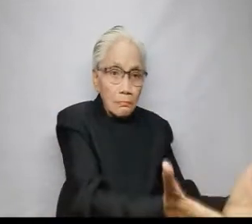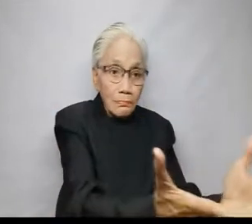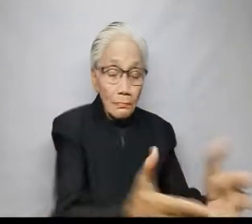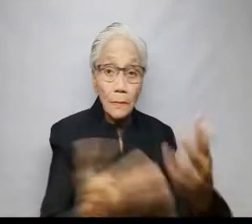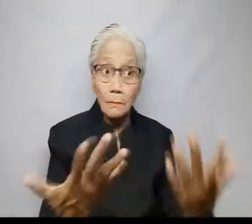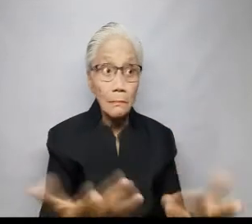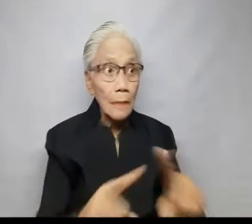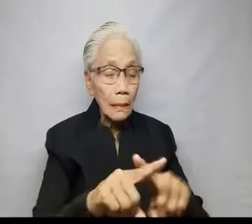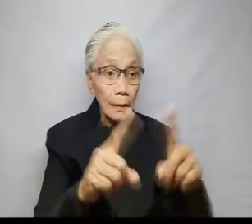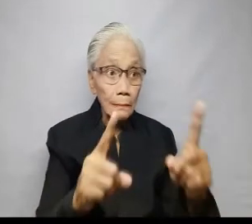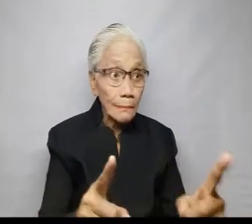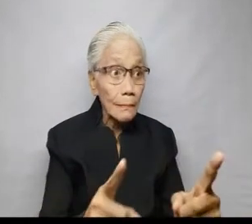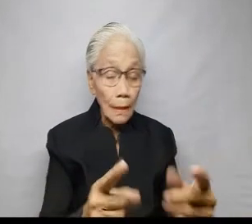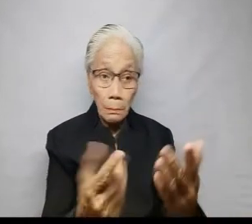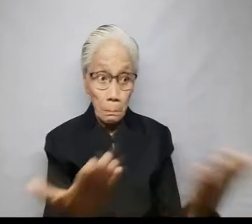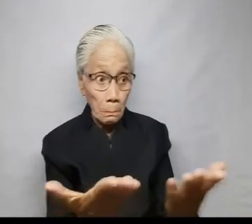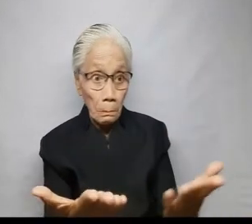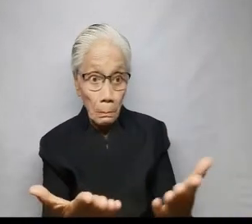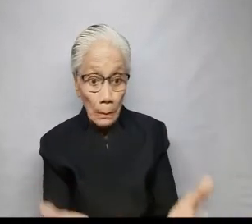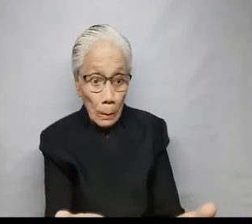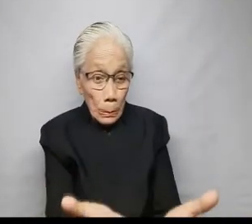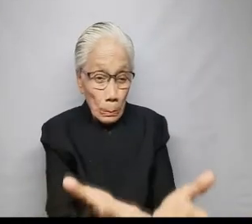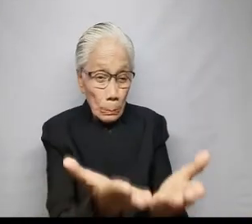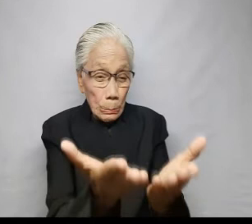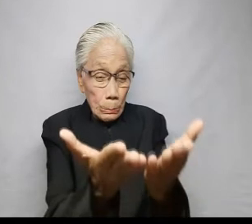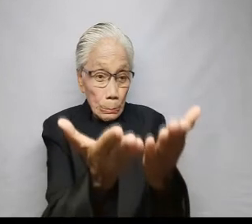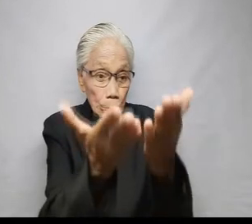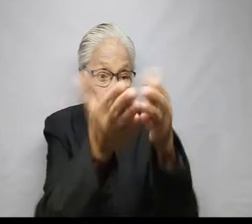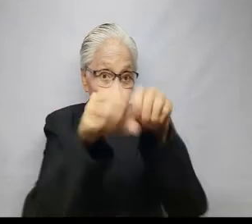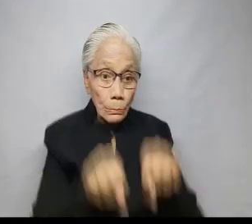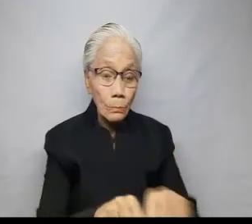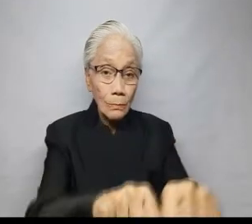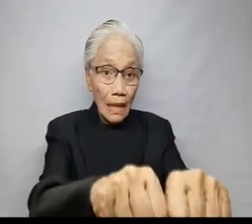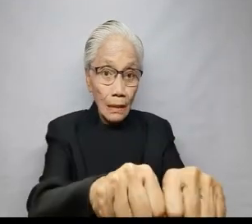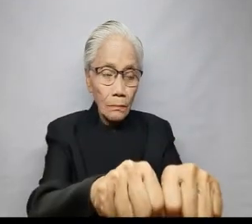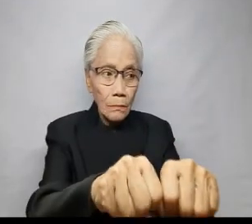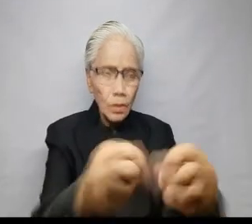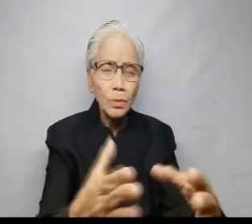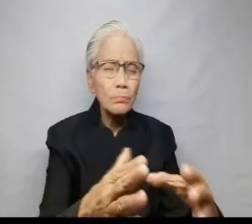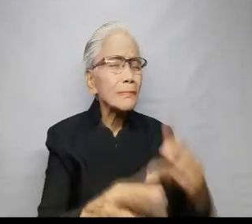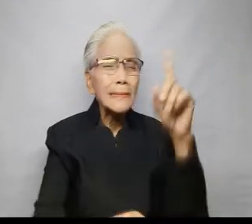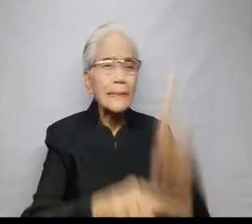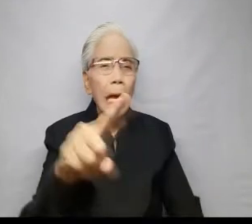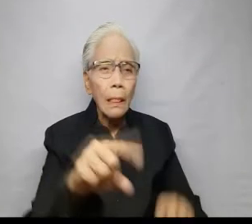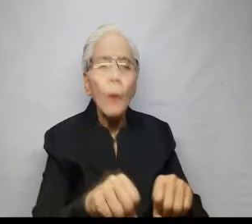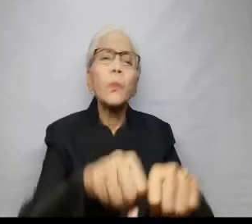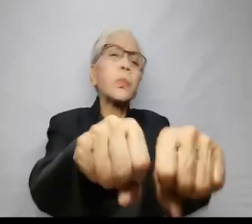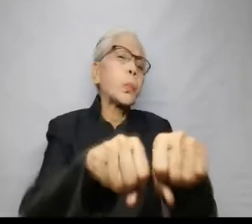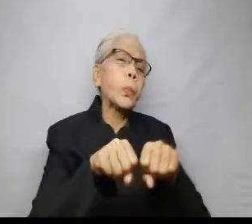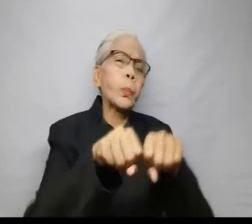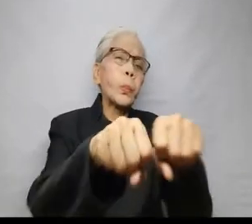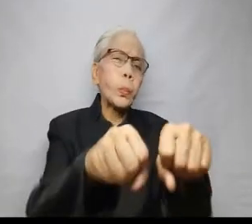sidewalk. Unfortunately, the cart was loaded way heavier than the 2 of them can push down and lift.